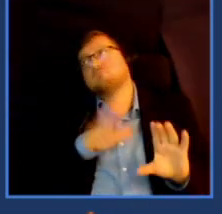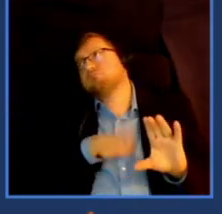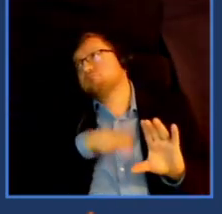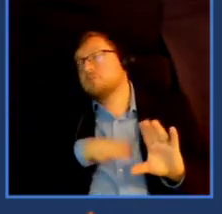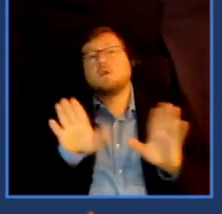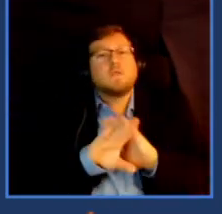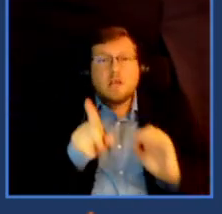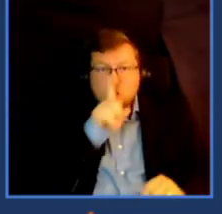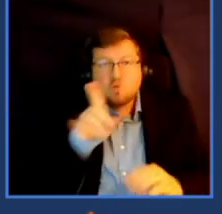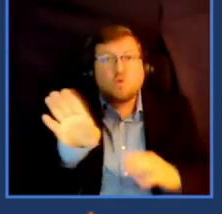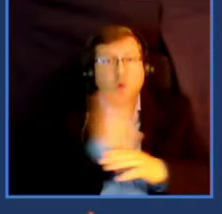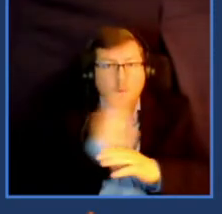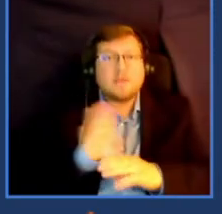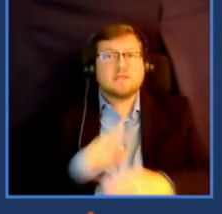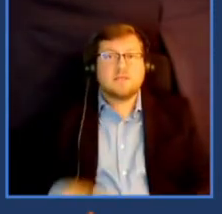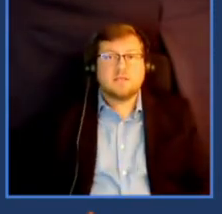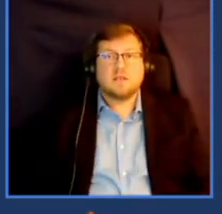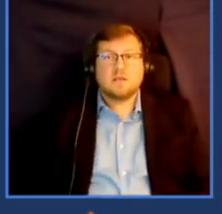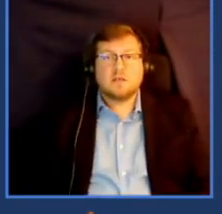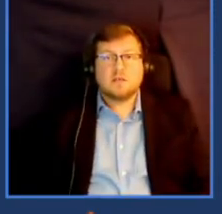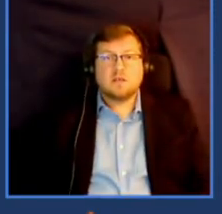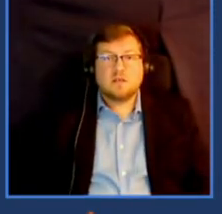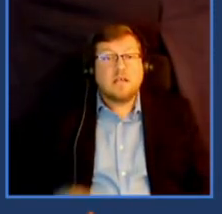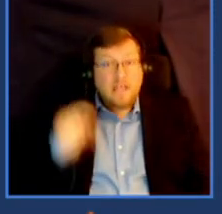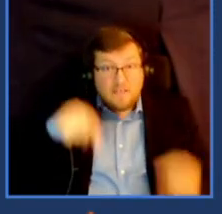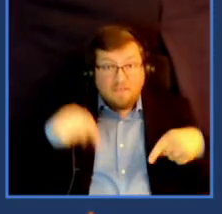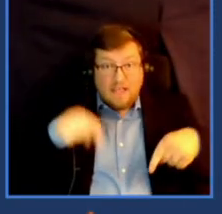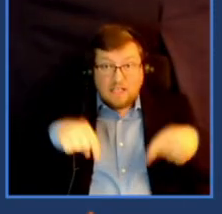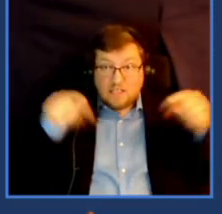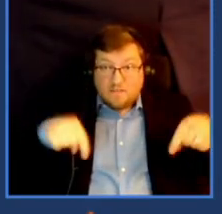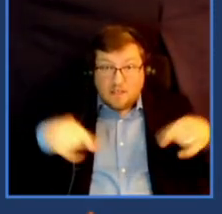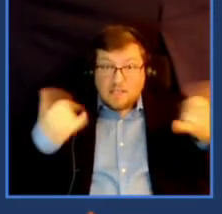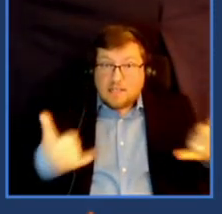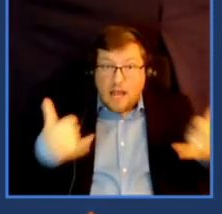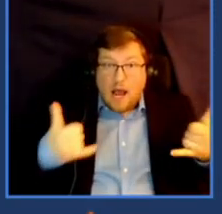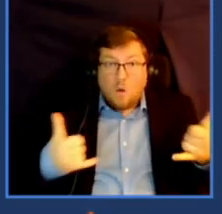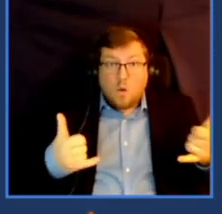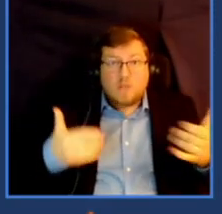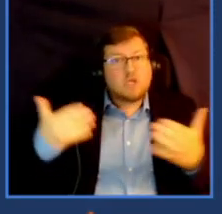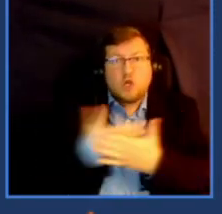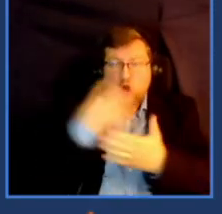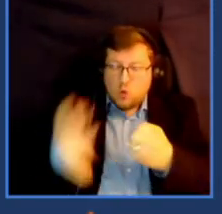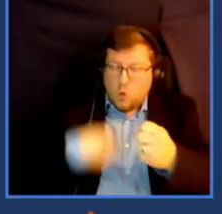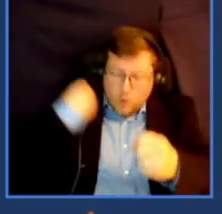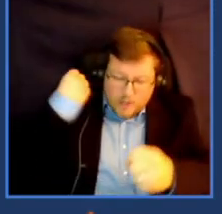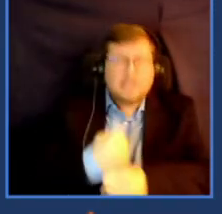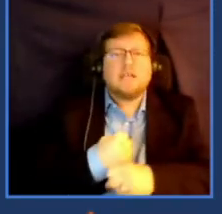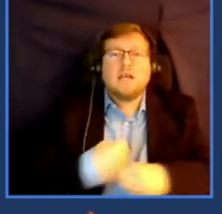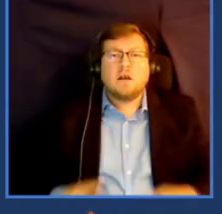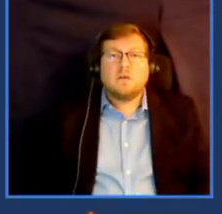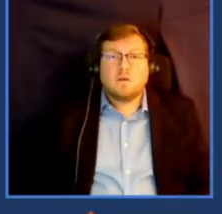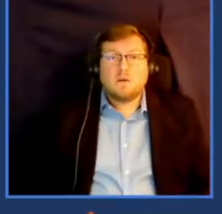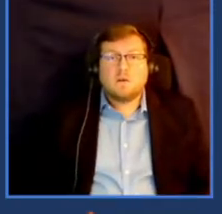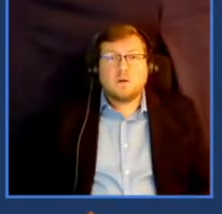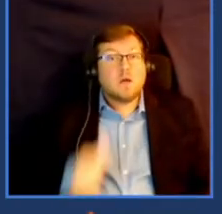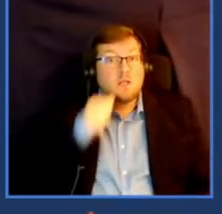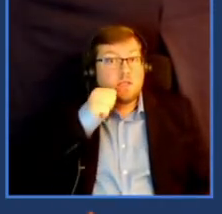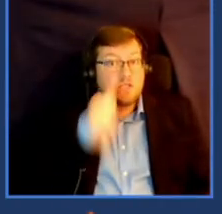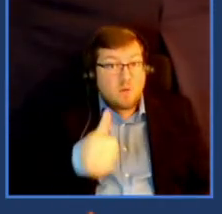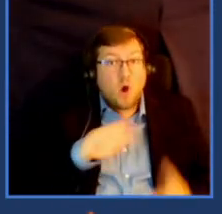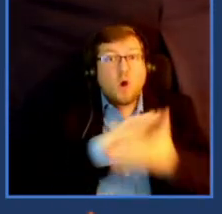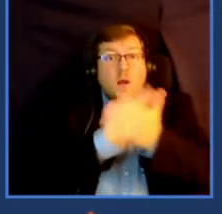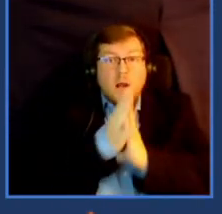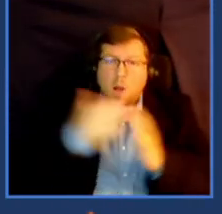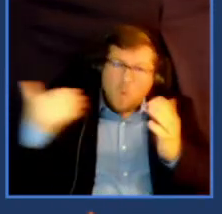Folks, this is it. This is it. It's a new year. And tomorrow can be a new day